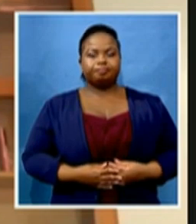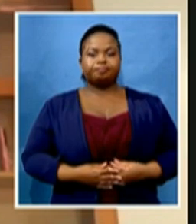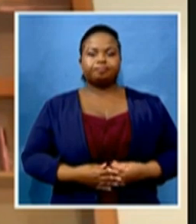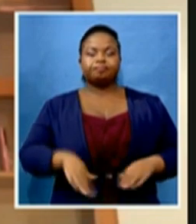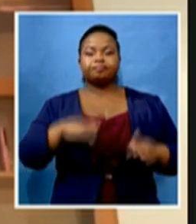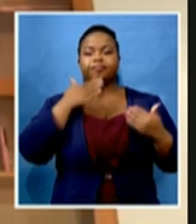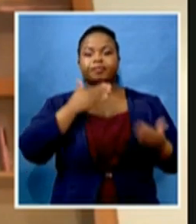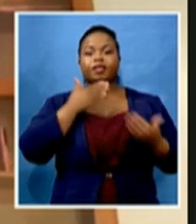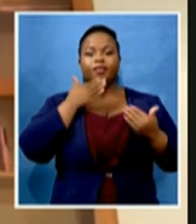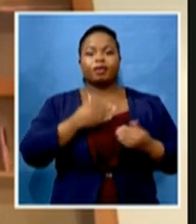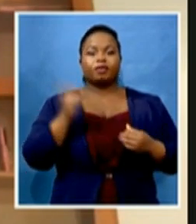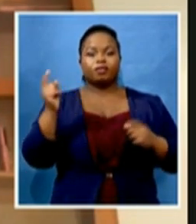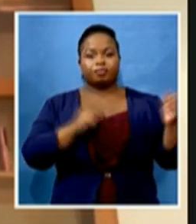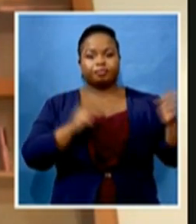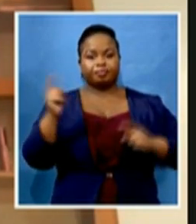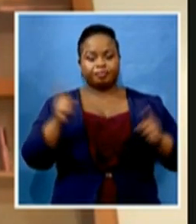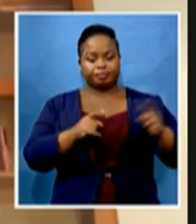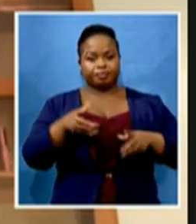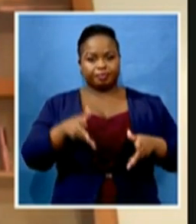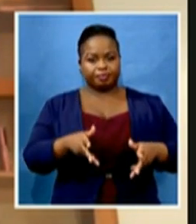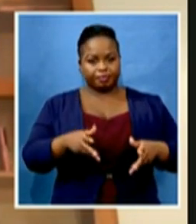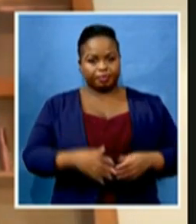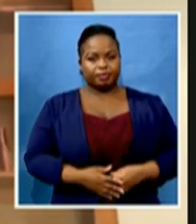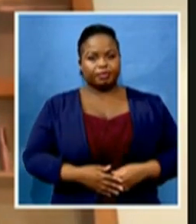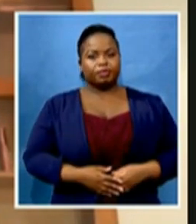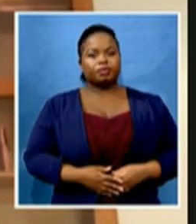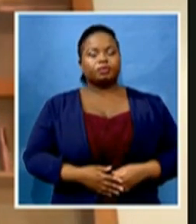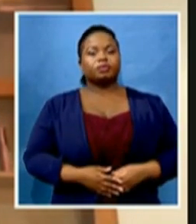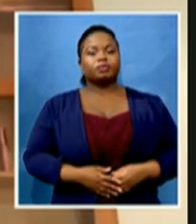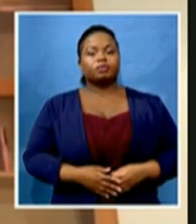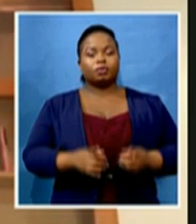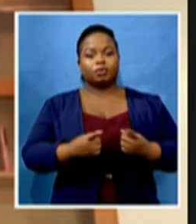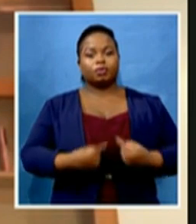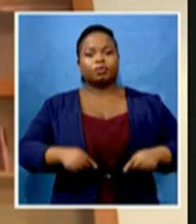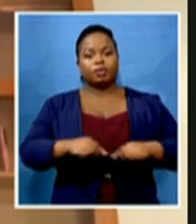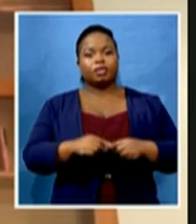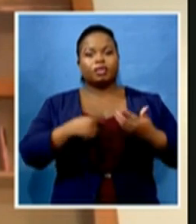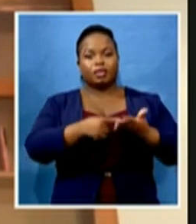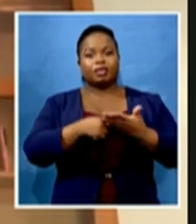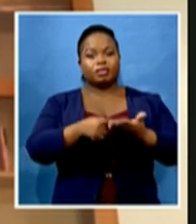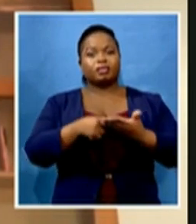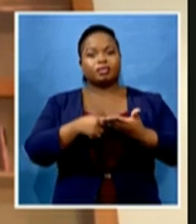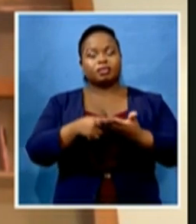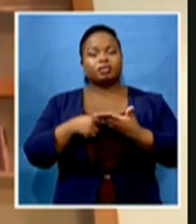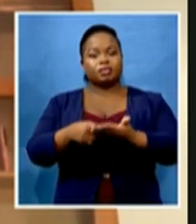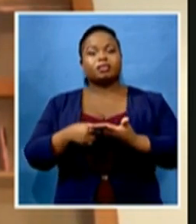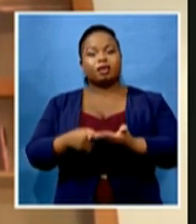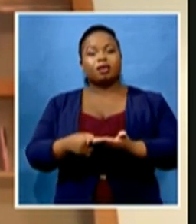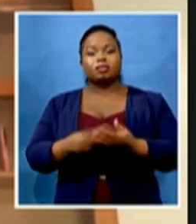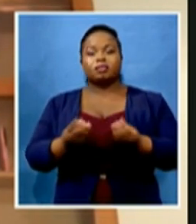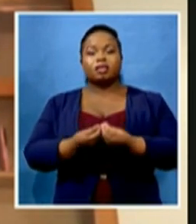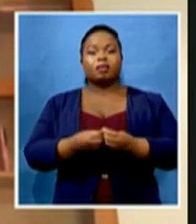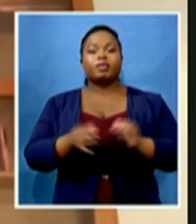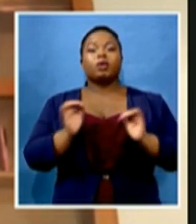We have an unprecedented discussion. What we have here is an information